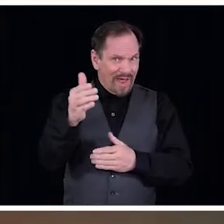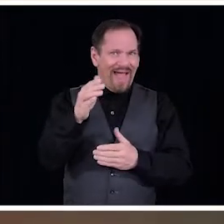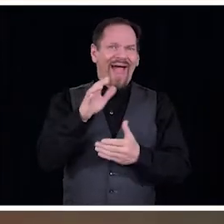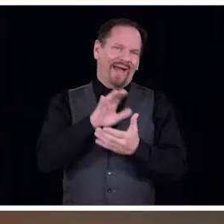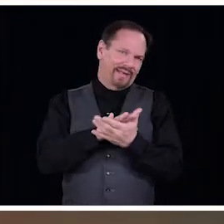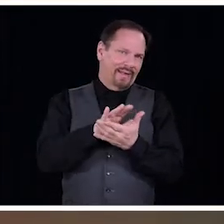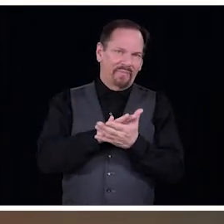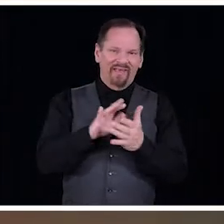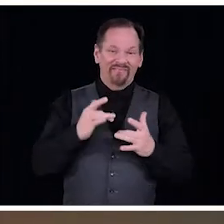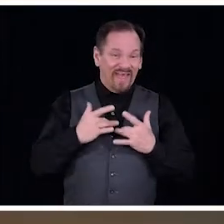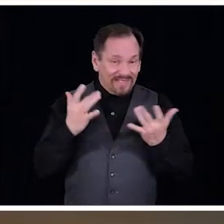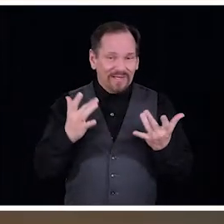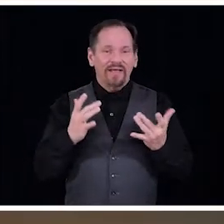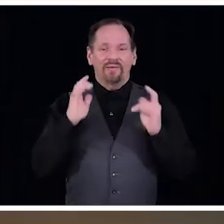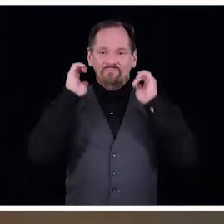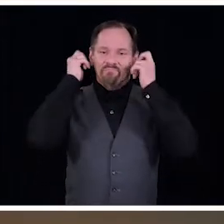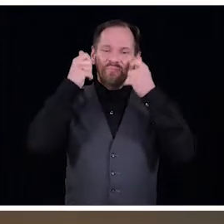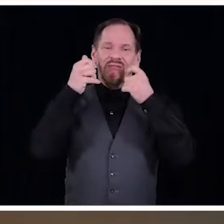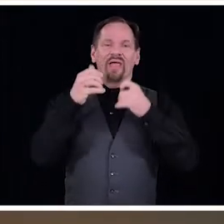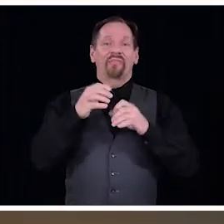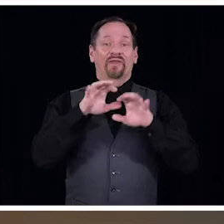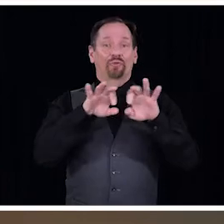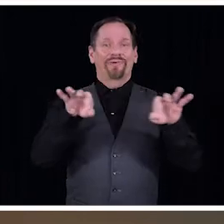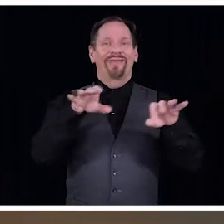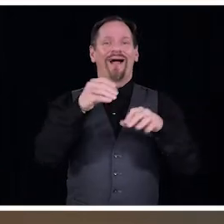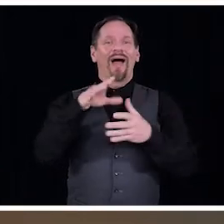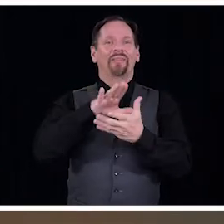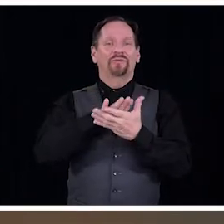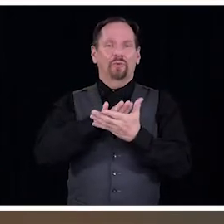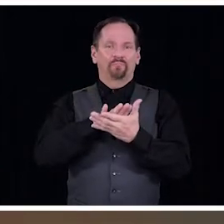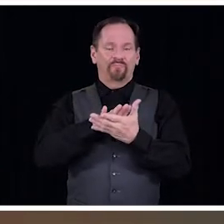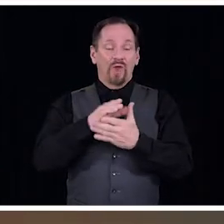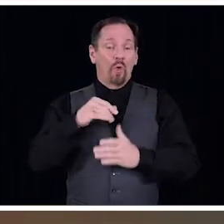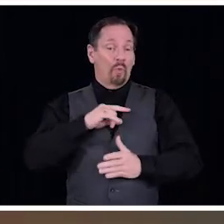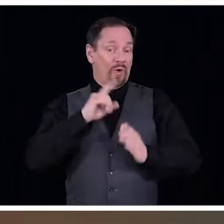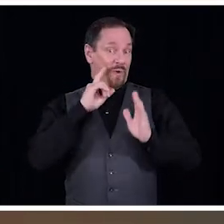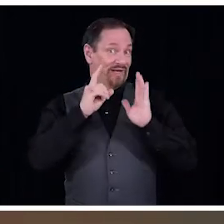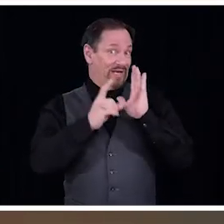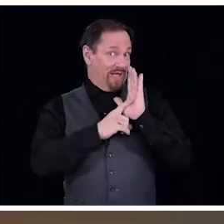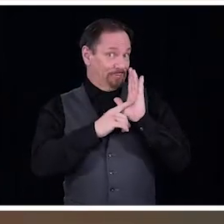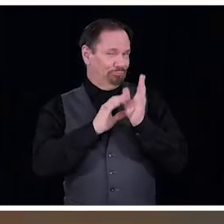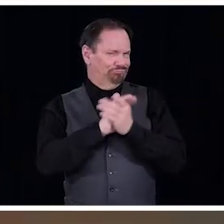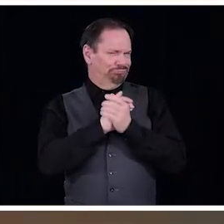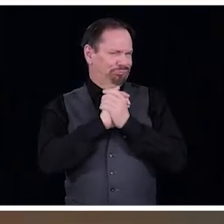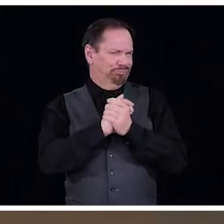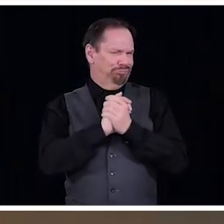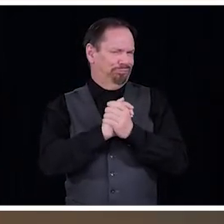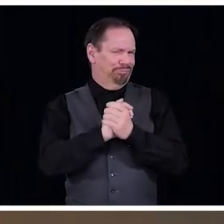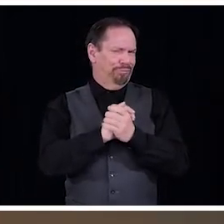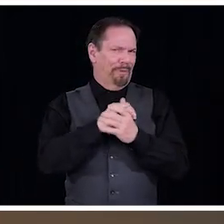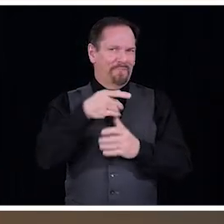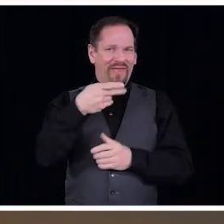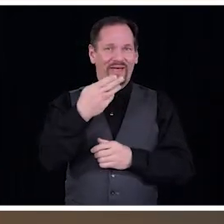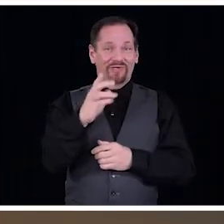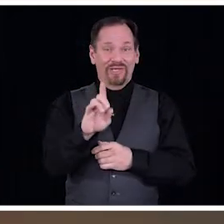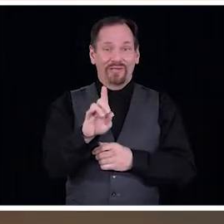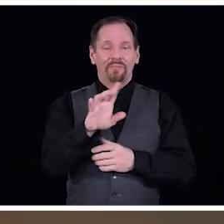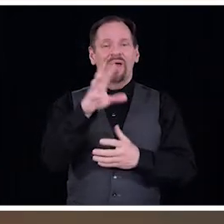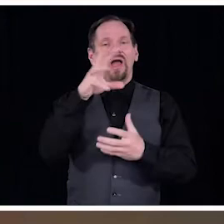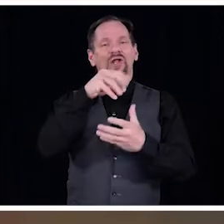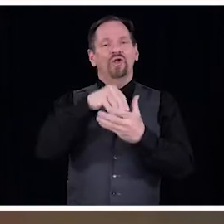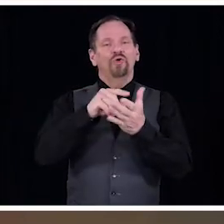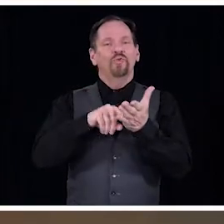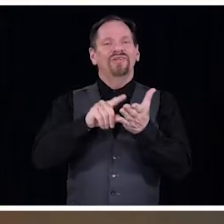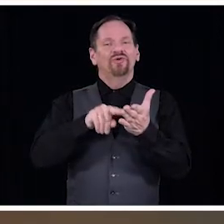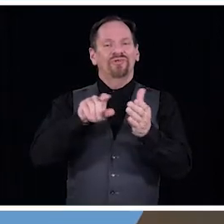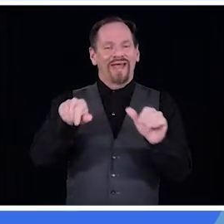and the school that made the award. We also recognize the achievements of our doctoral students by including their research areas on